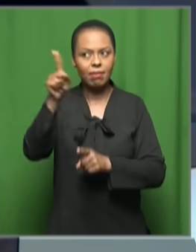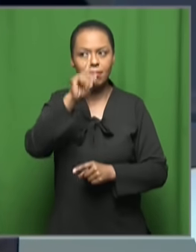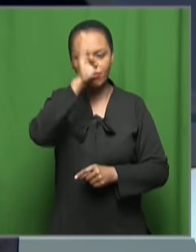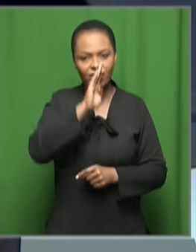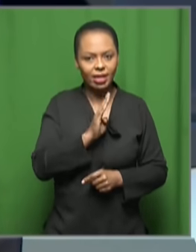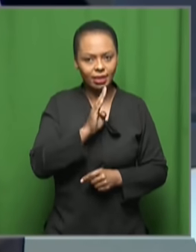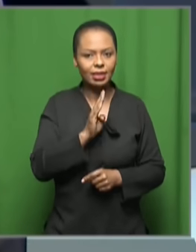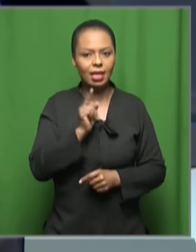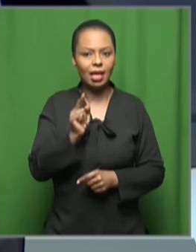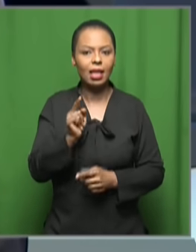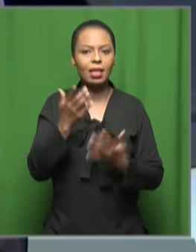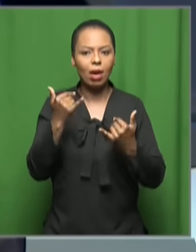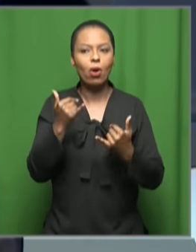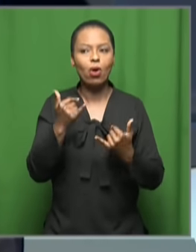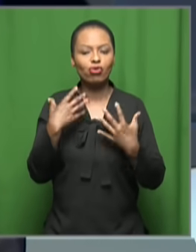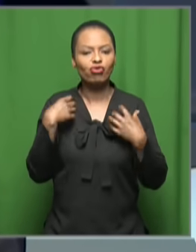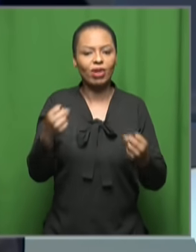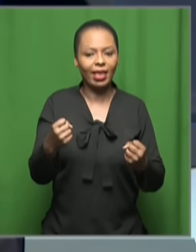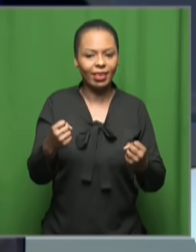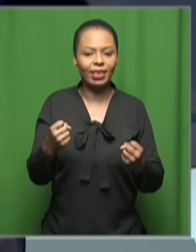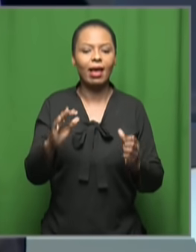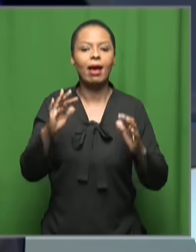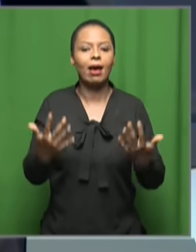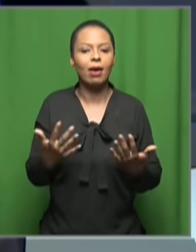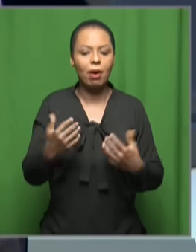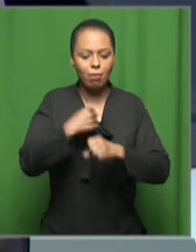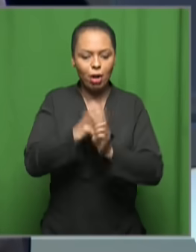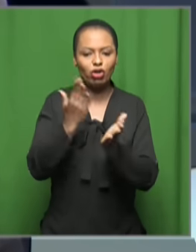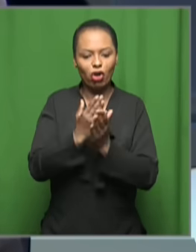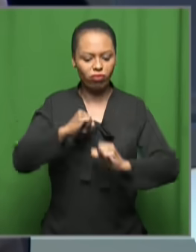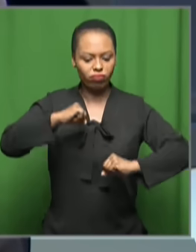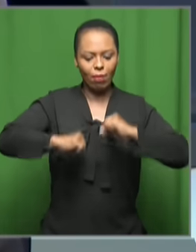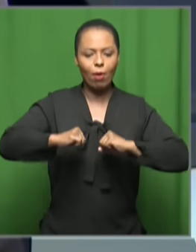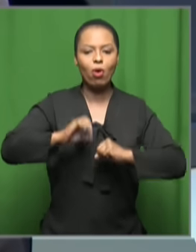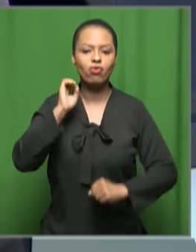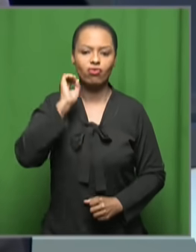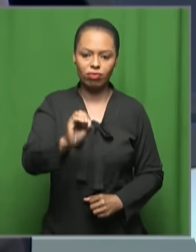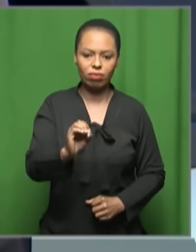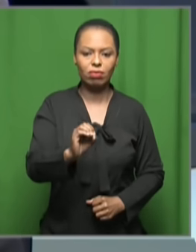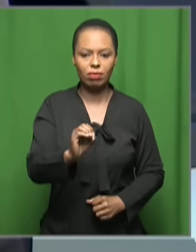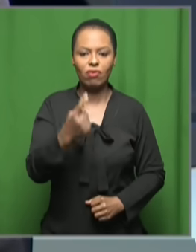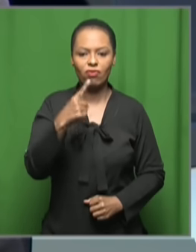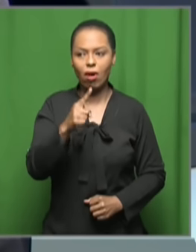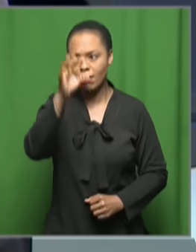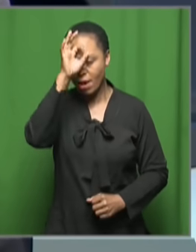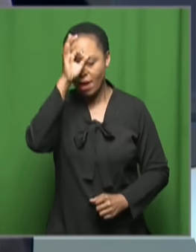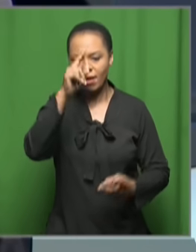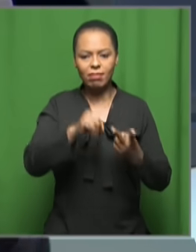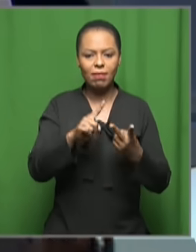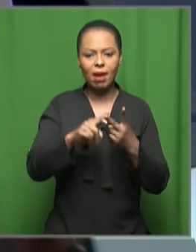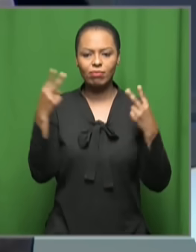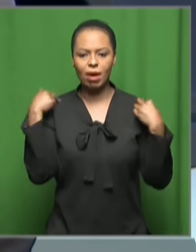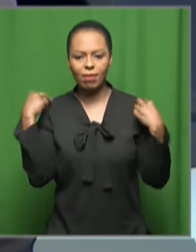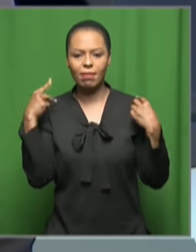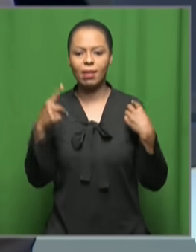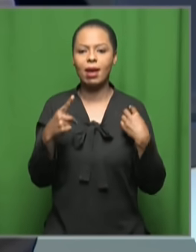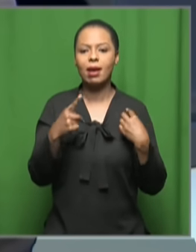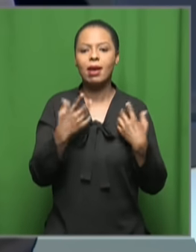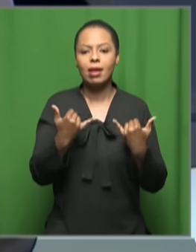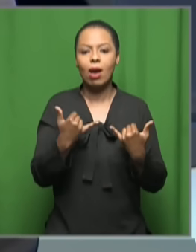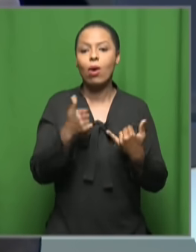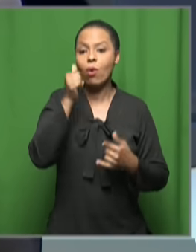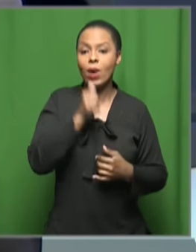Brazil. How do you strengthen and how do you build legitimacy for law enforcement agencies so that when a